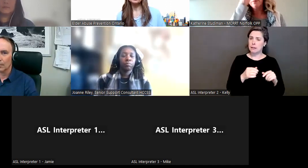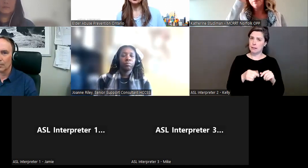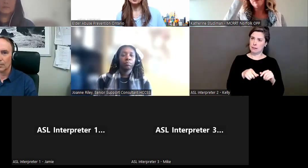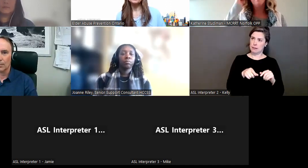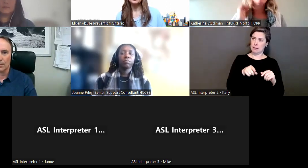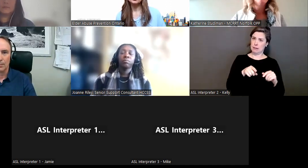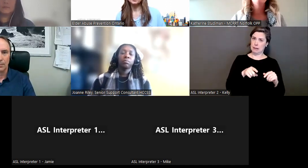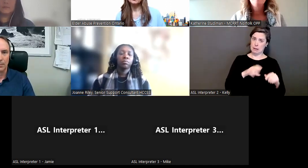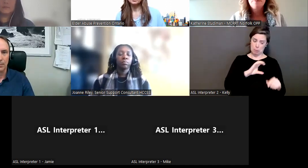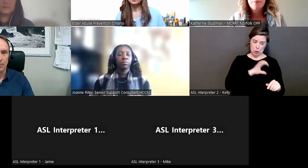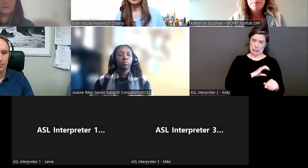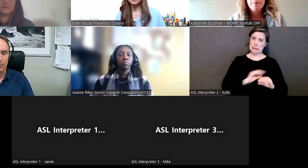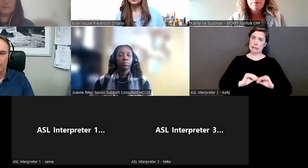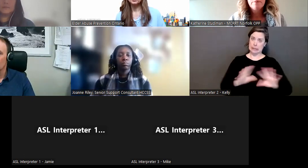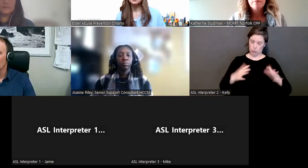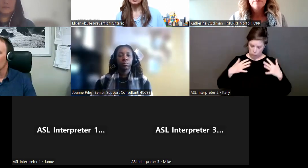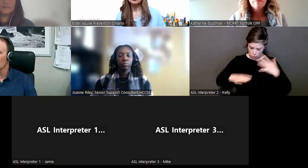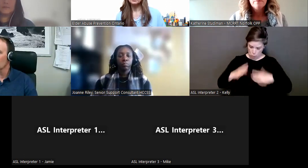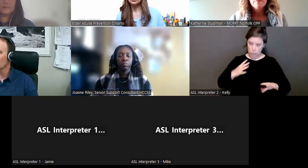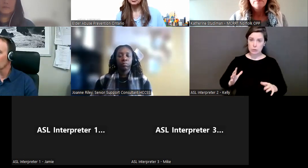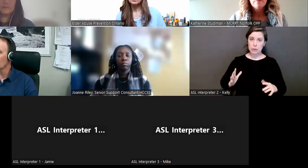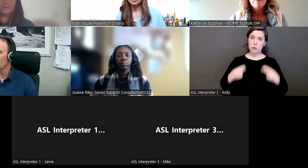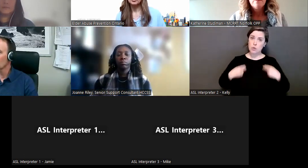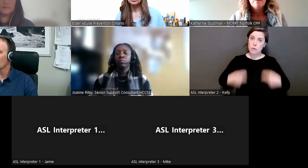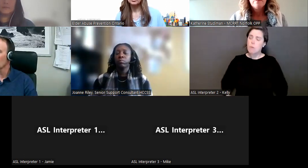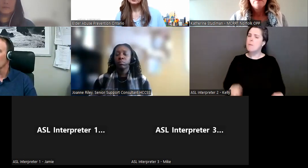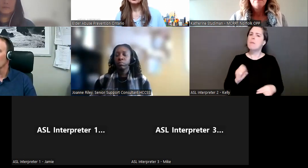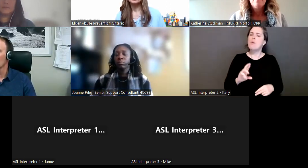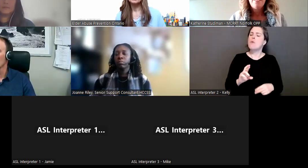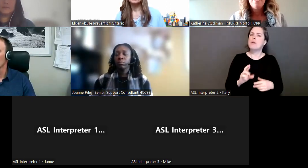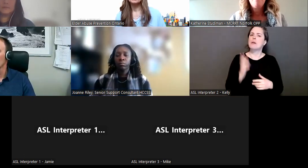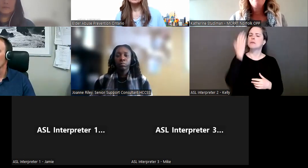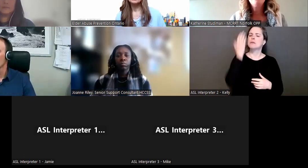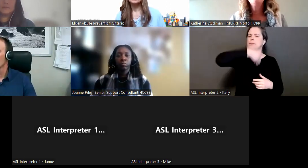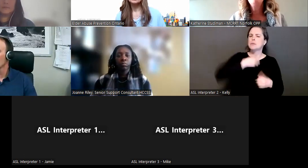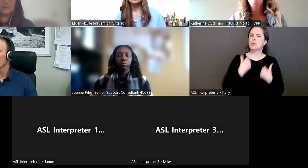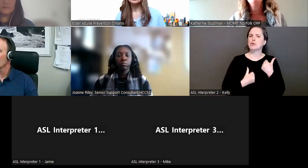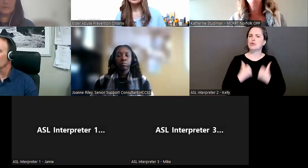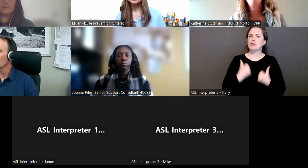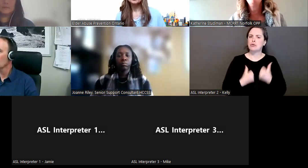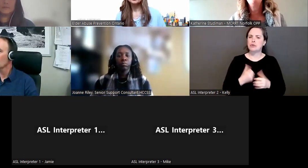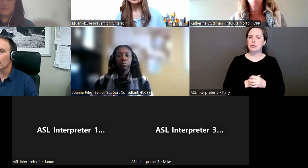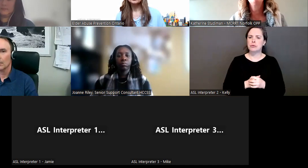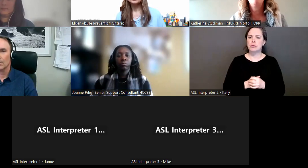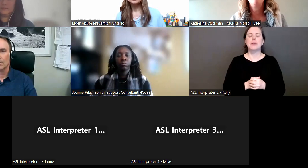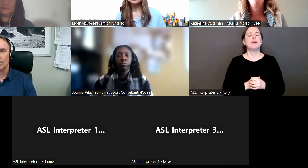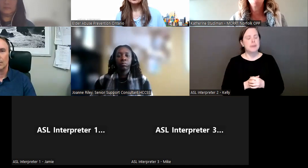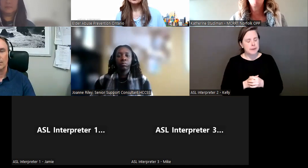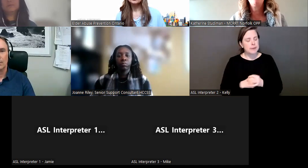a uniformed officer and a police car that you were just talking about? Yeah, because we're